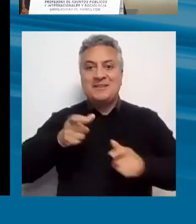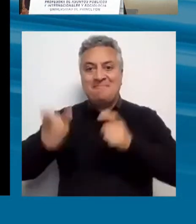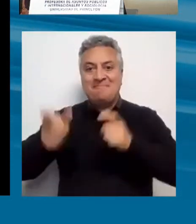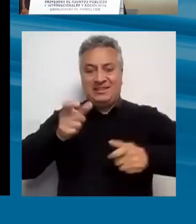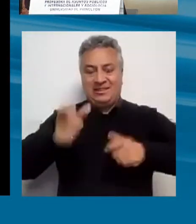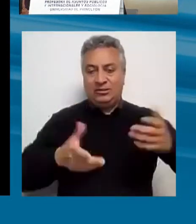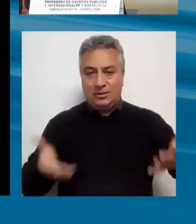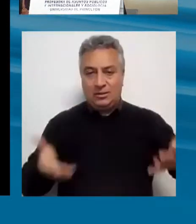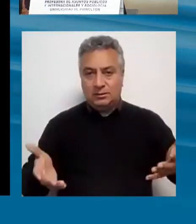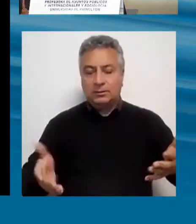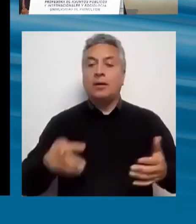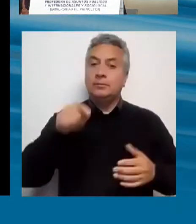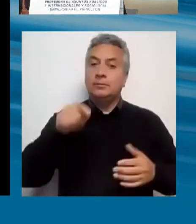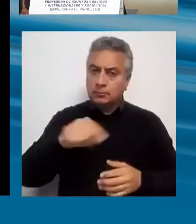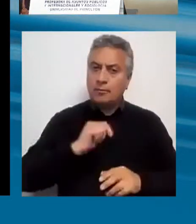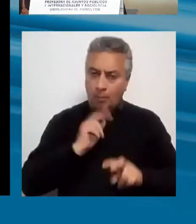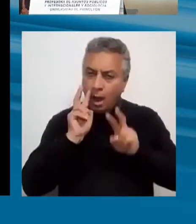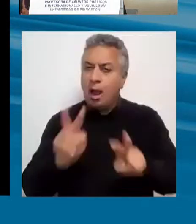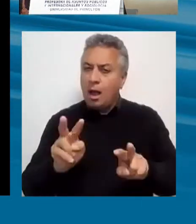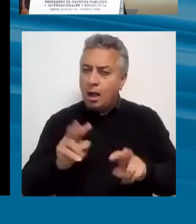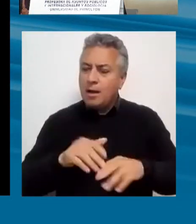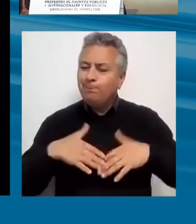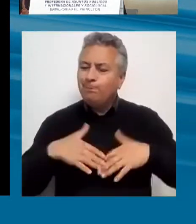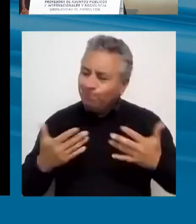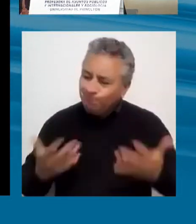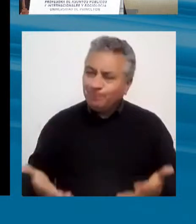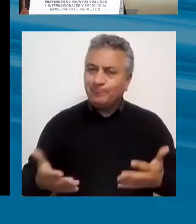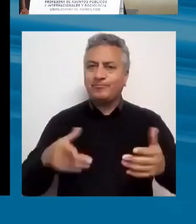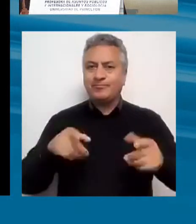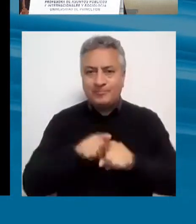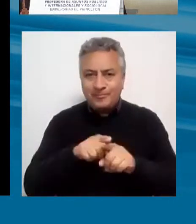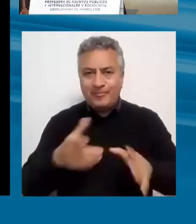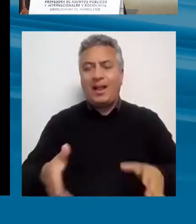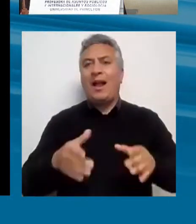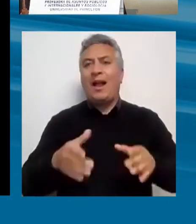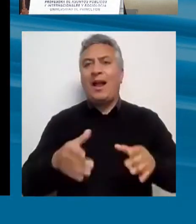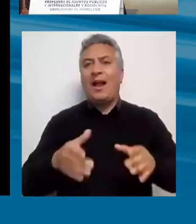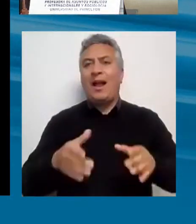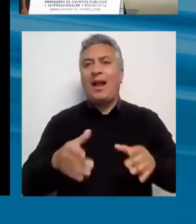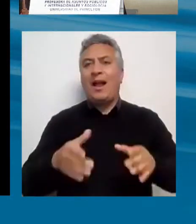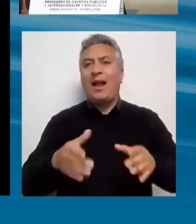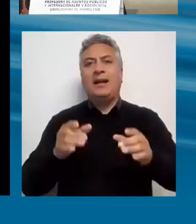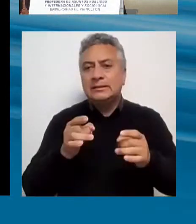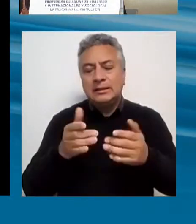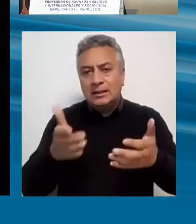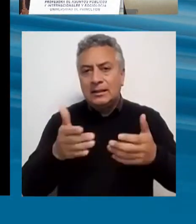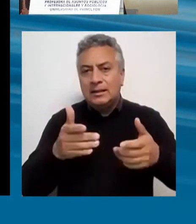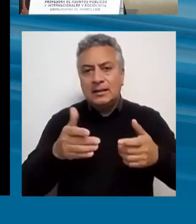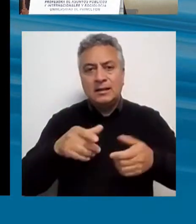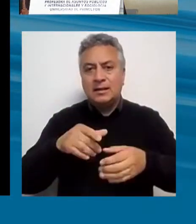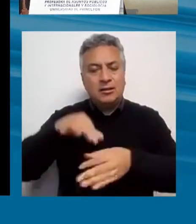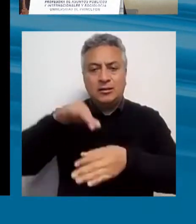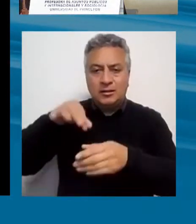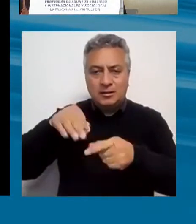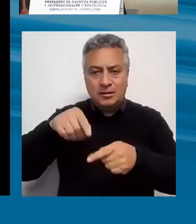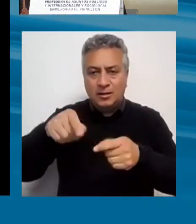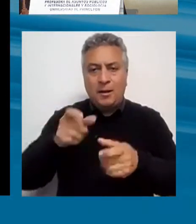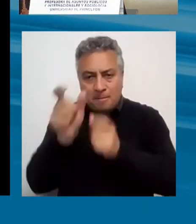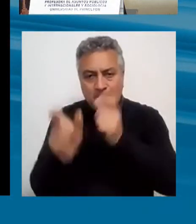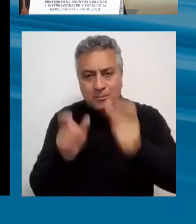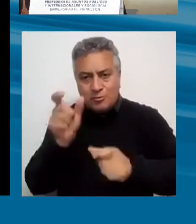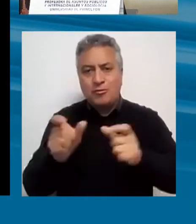well-being, and as we have seen, it may affect democracy and result in social conflict. Therefore,